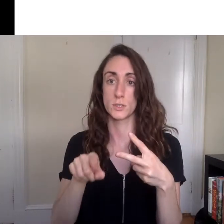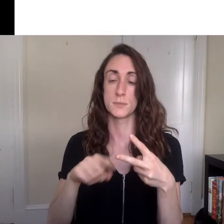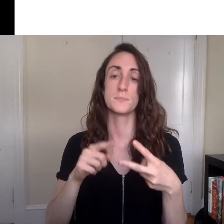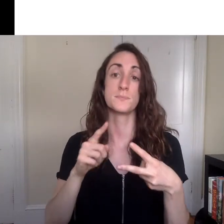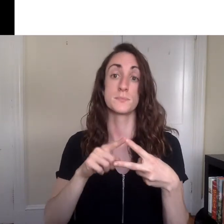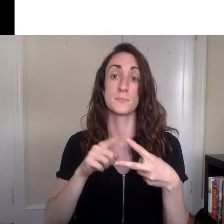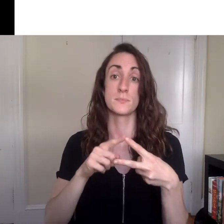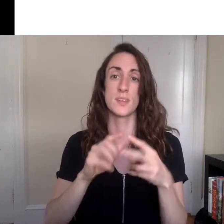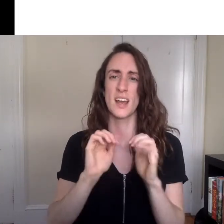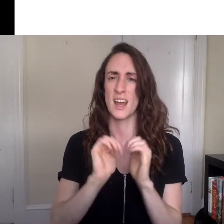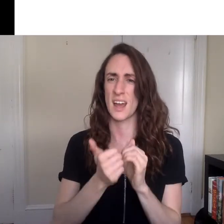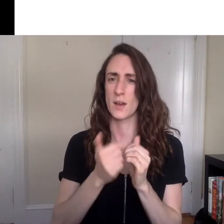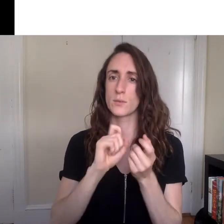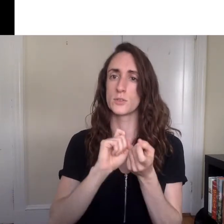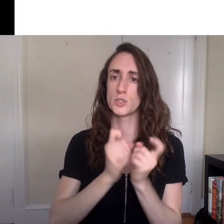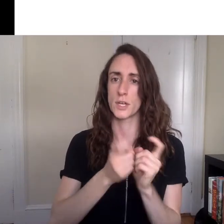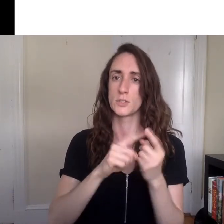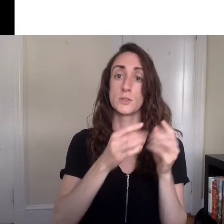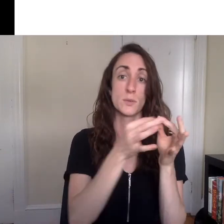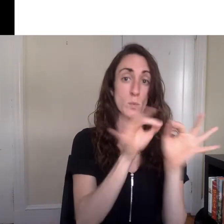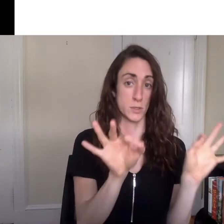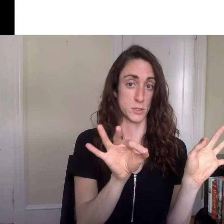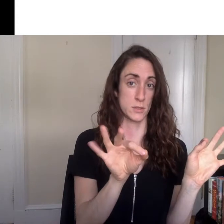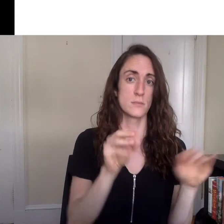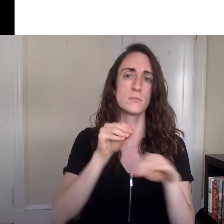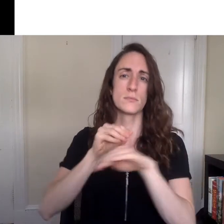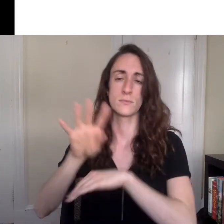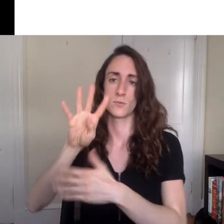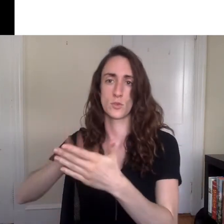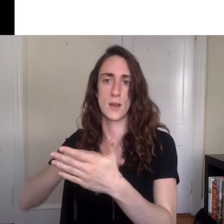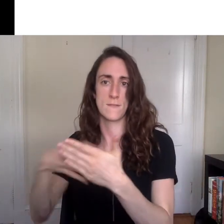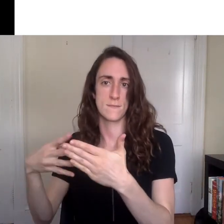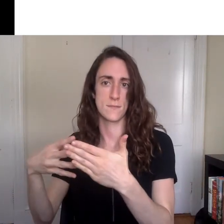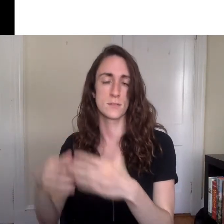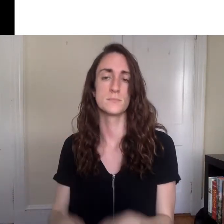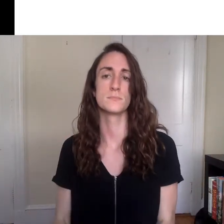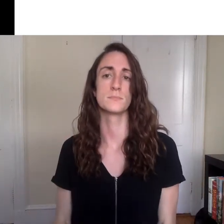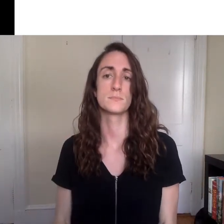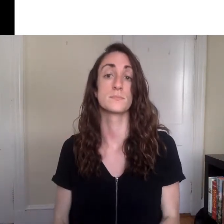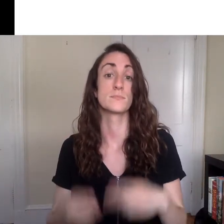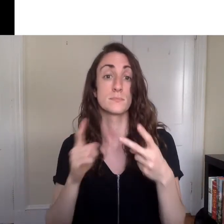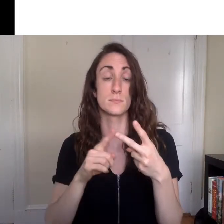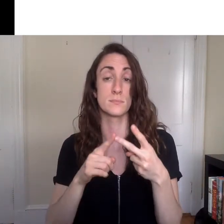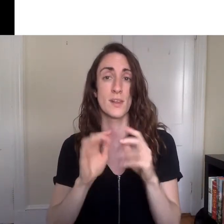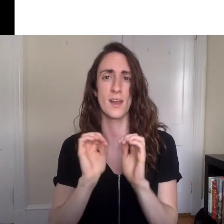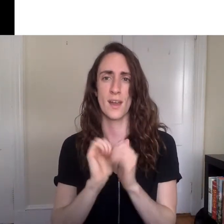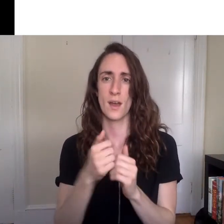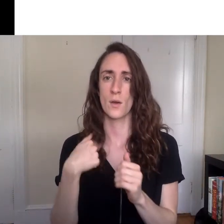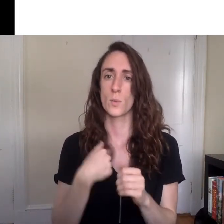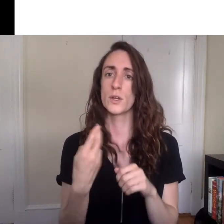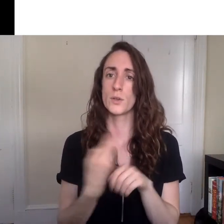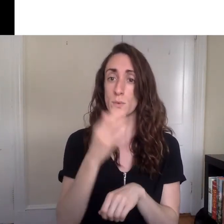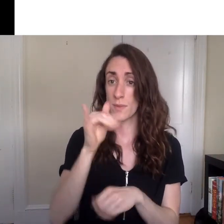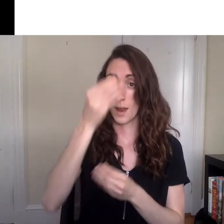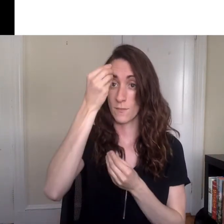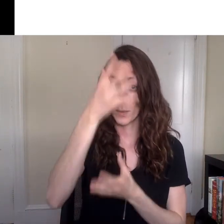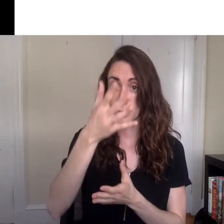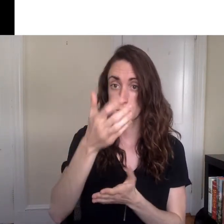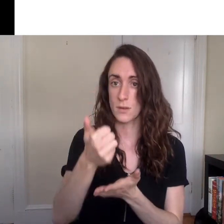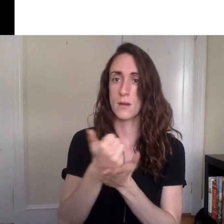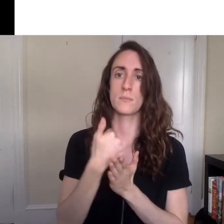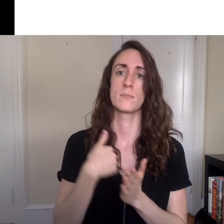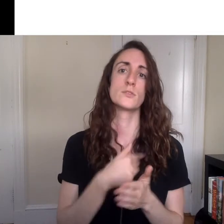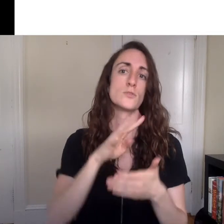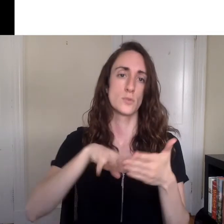For now, there are two important questions. First, how do changes to an equation affect the graph? And second, how can we use